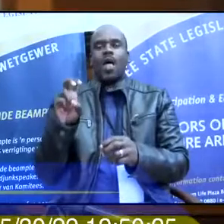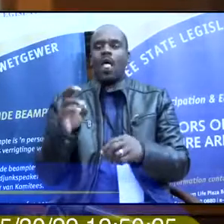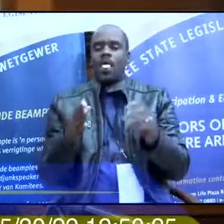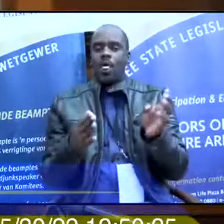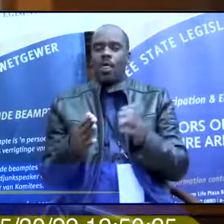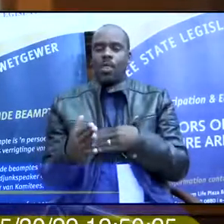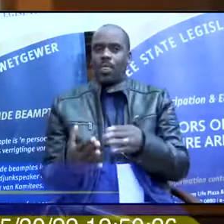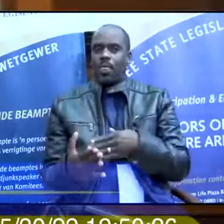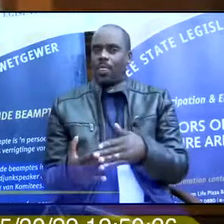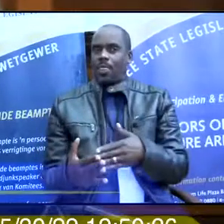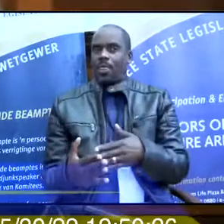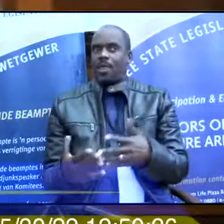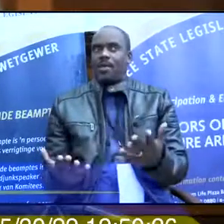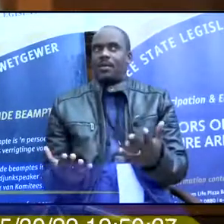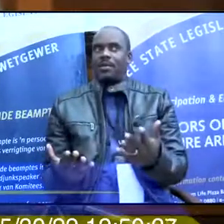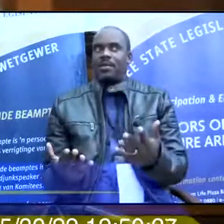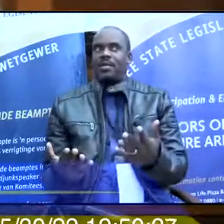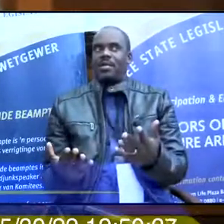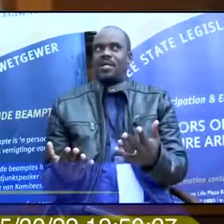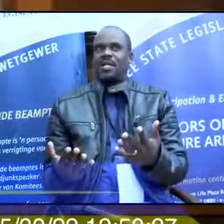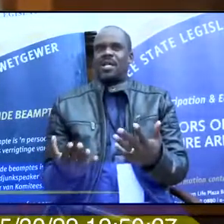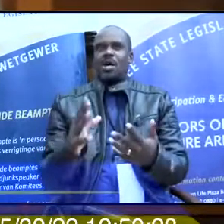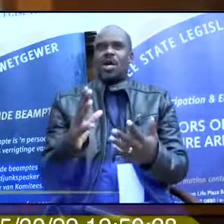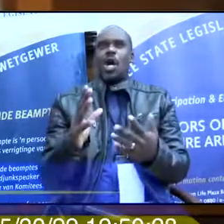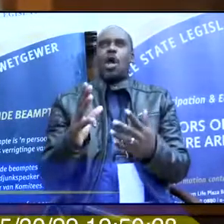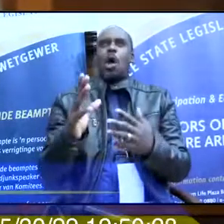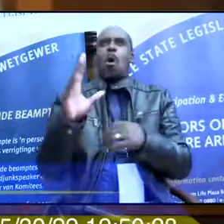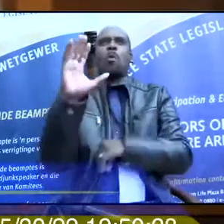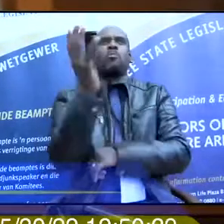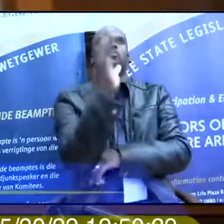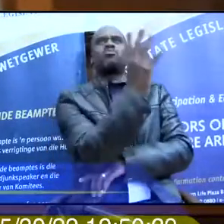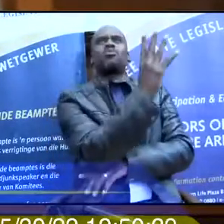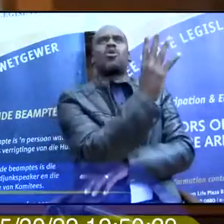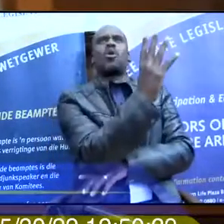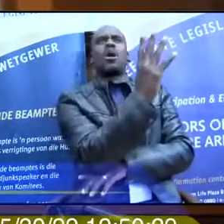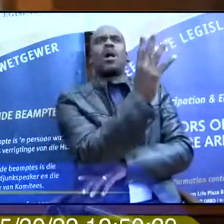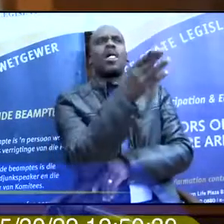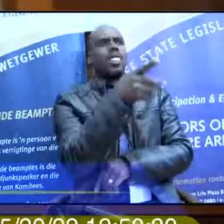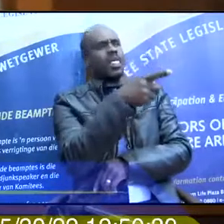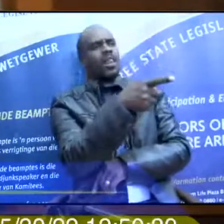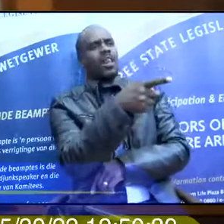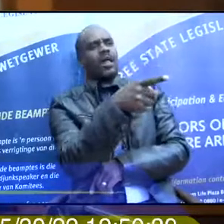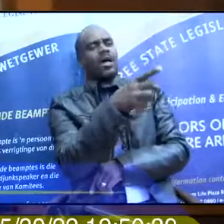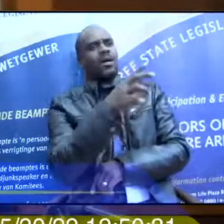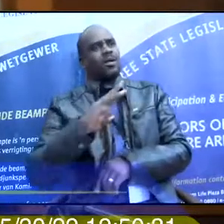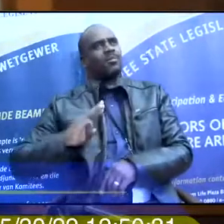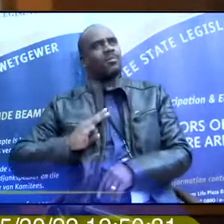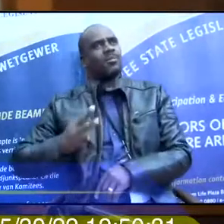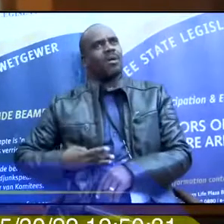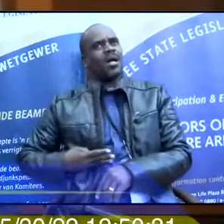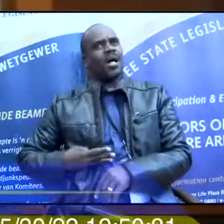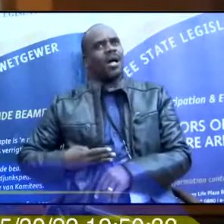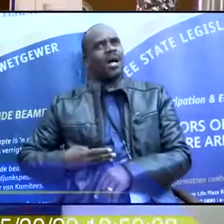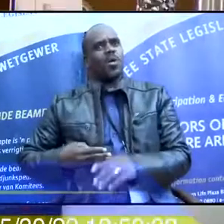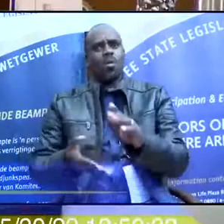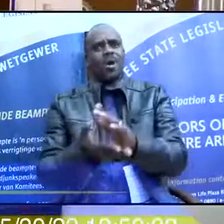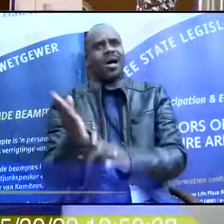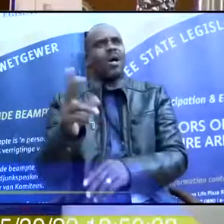there are bushes there so these women when they are to respond to nature they must go to the bush